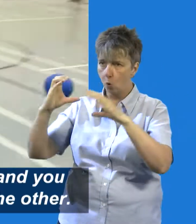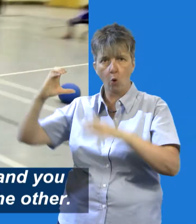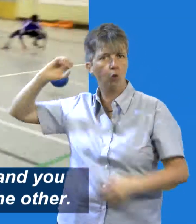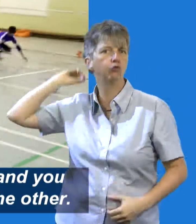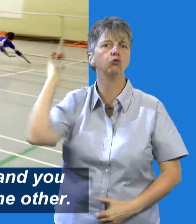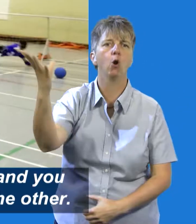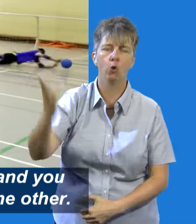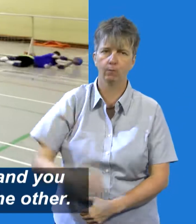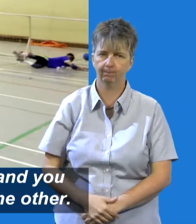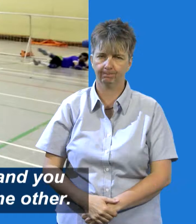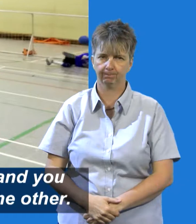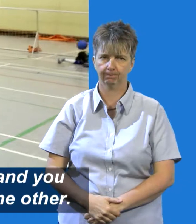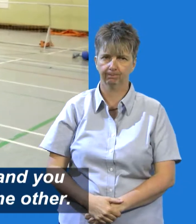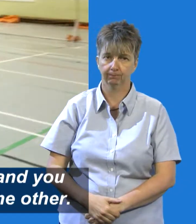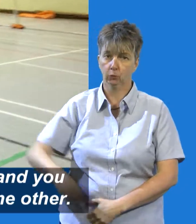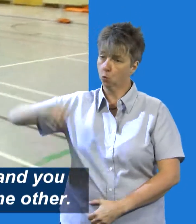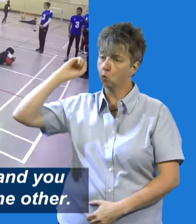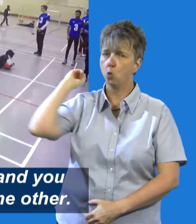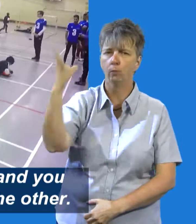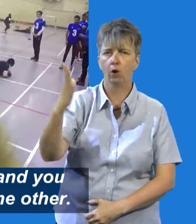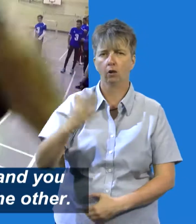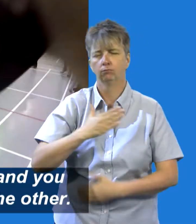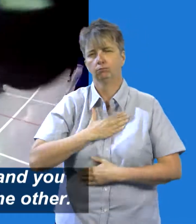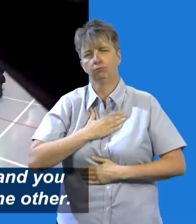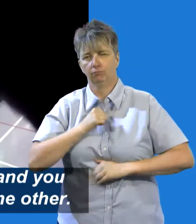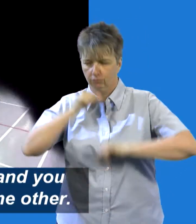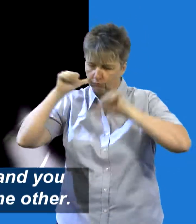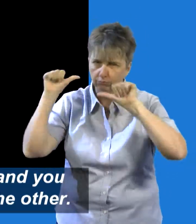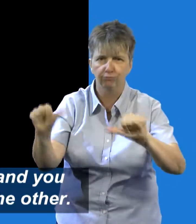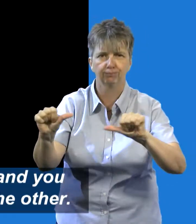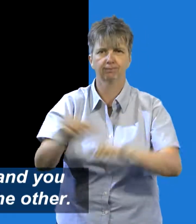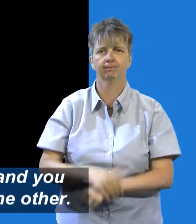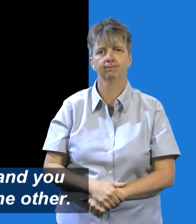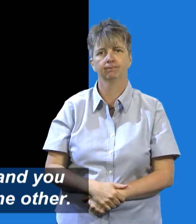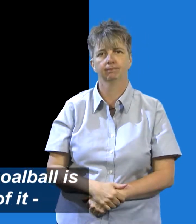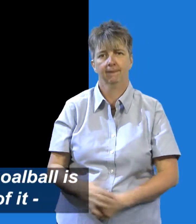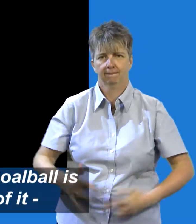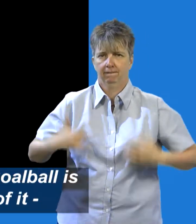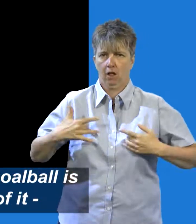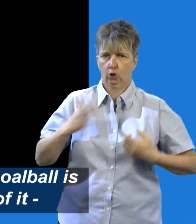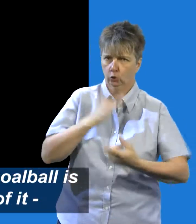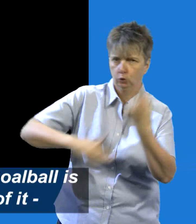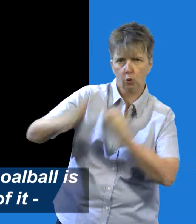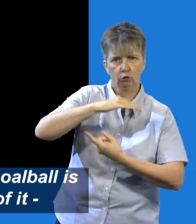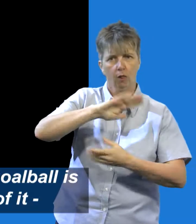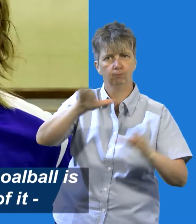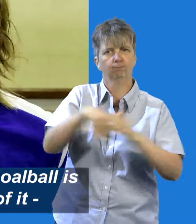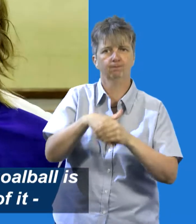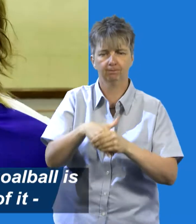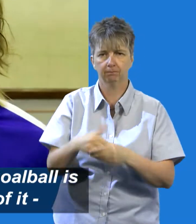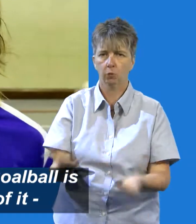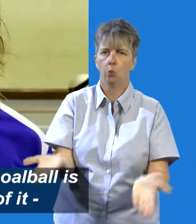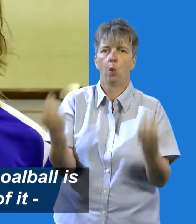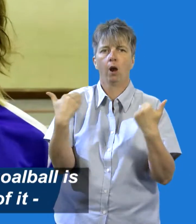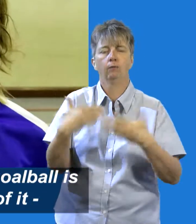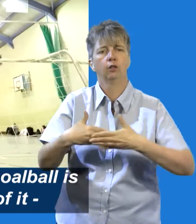I love that sport so much. You put shades over your eyes and you throw this ball from one end to the other. Well, I